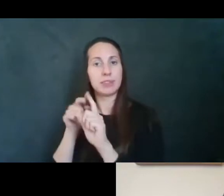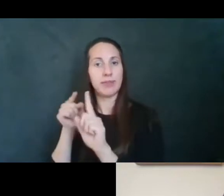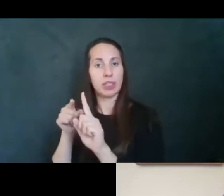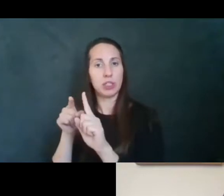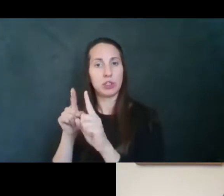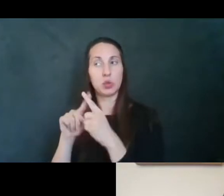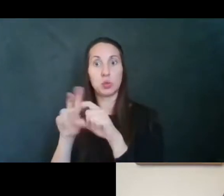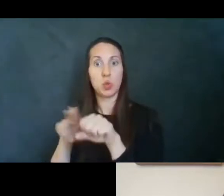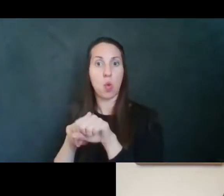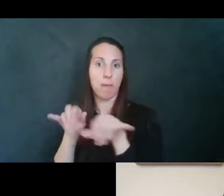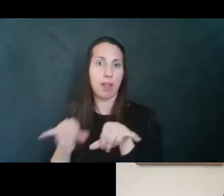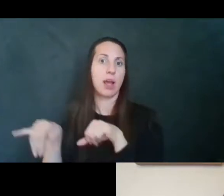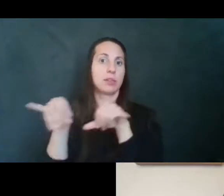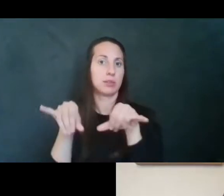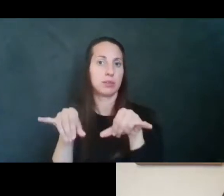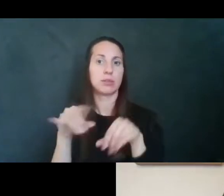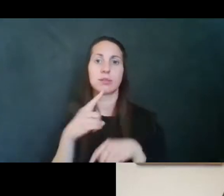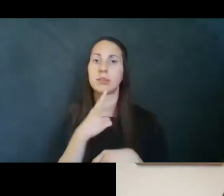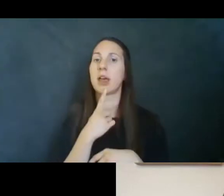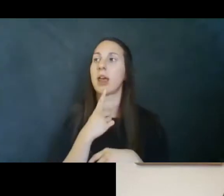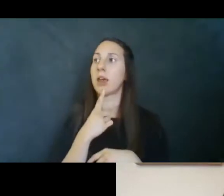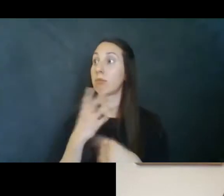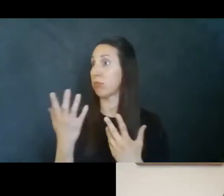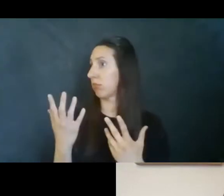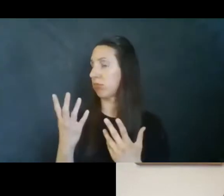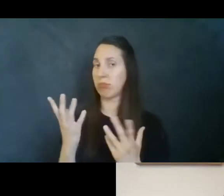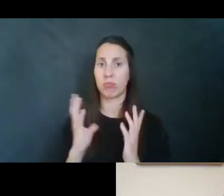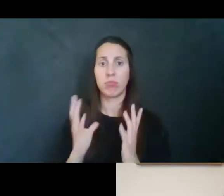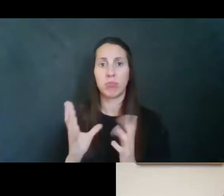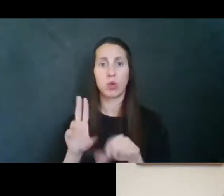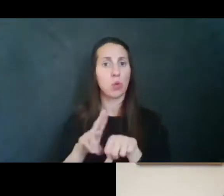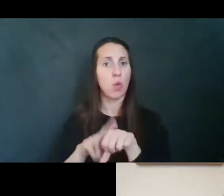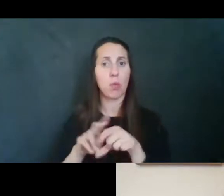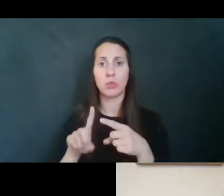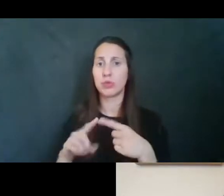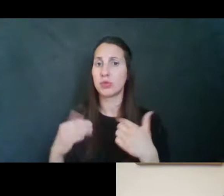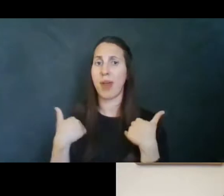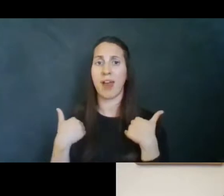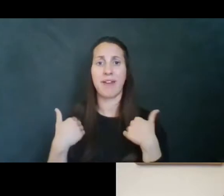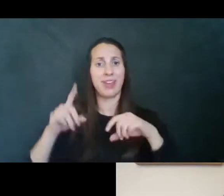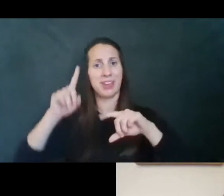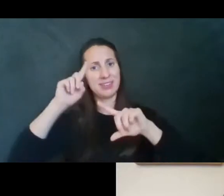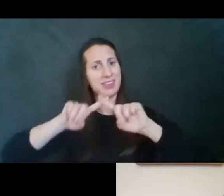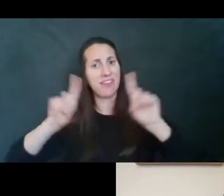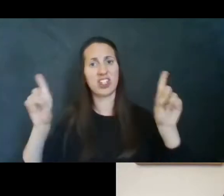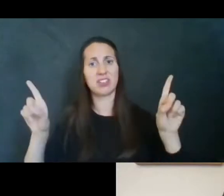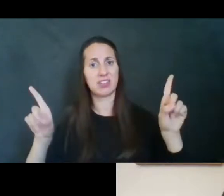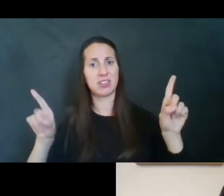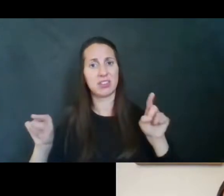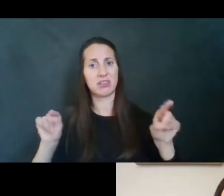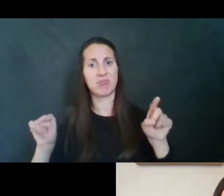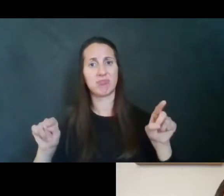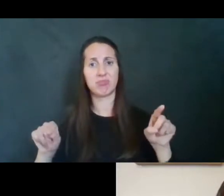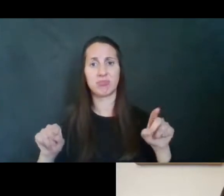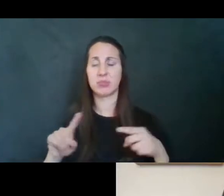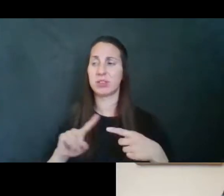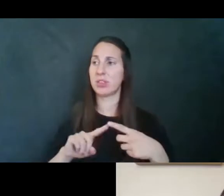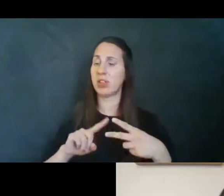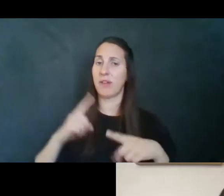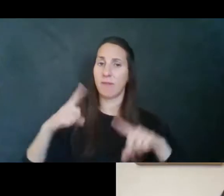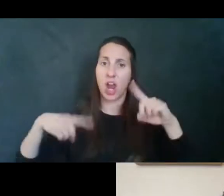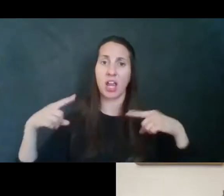say that it's normal to have a difference. It's normal to have a variance in the way that